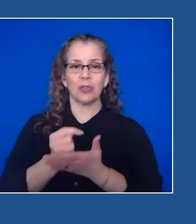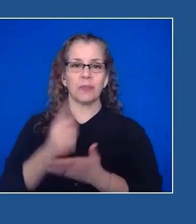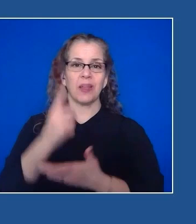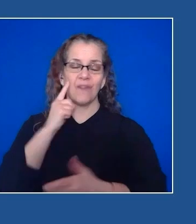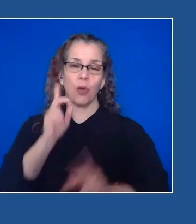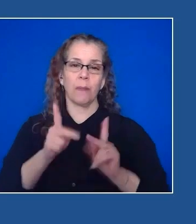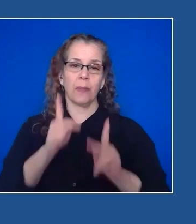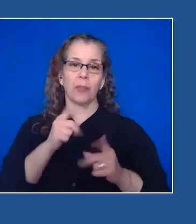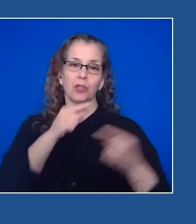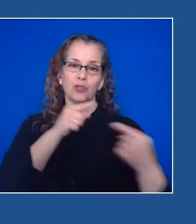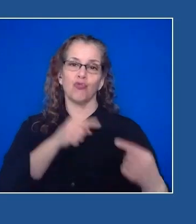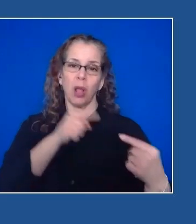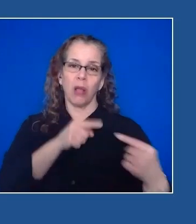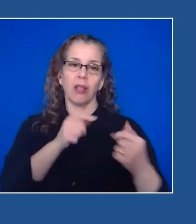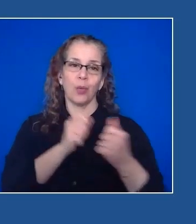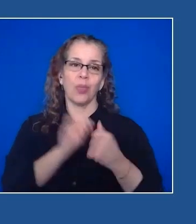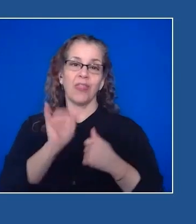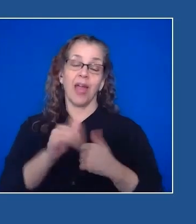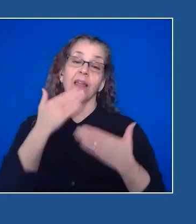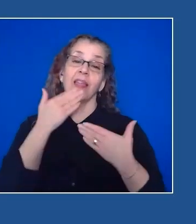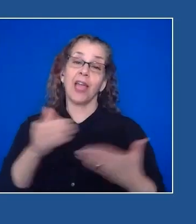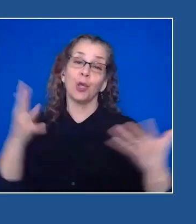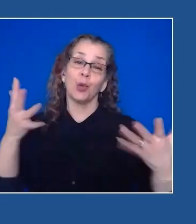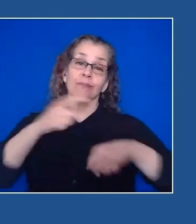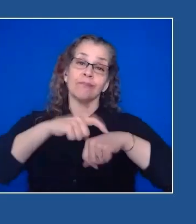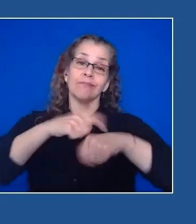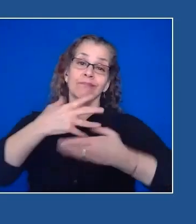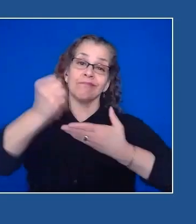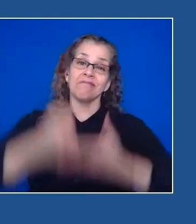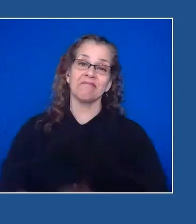dysregulation. So thank you. I appreciate you listening.